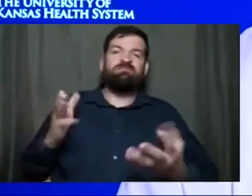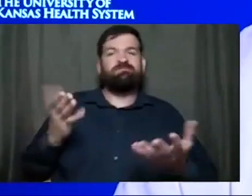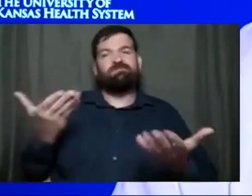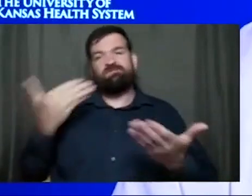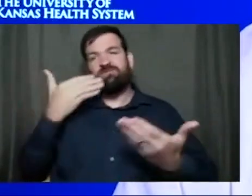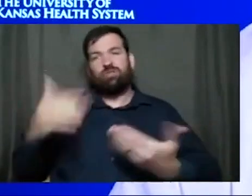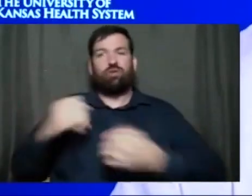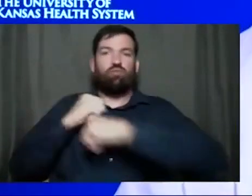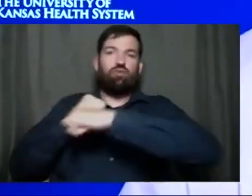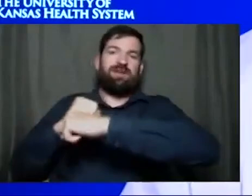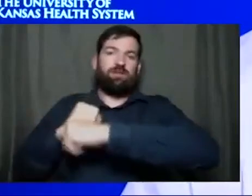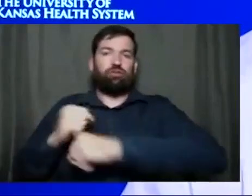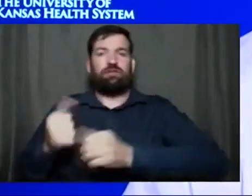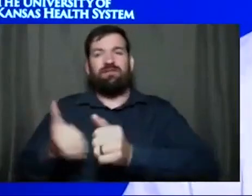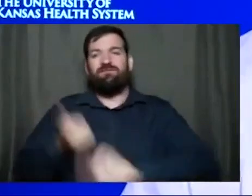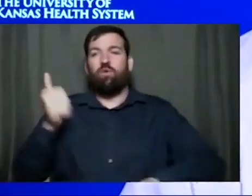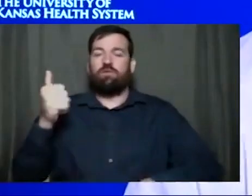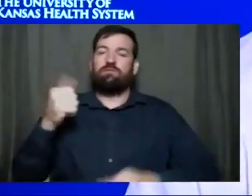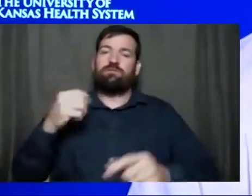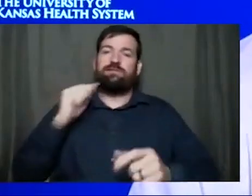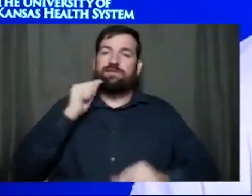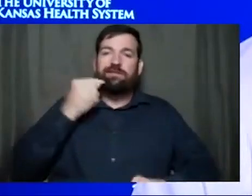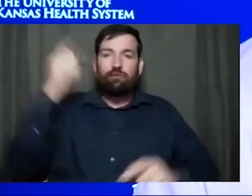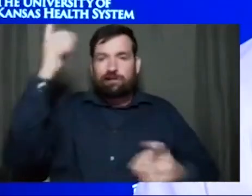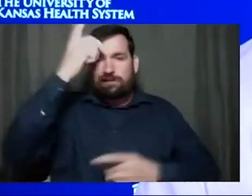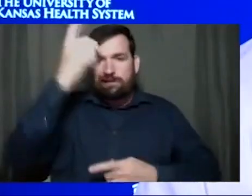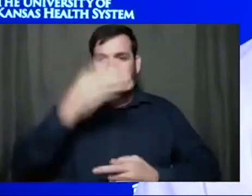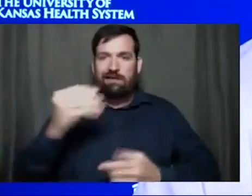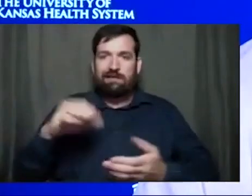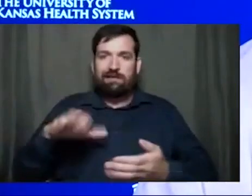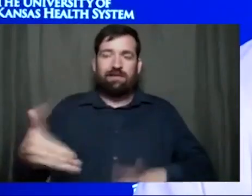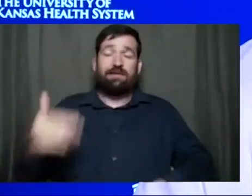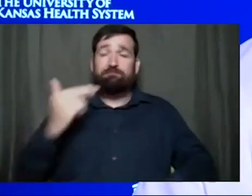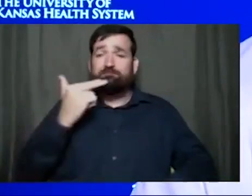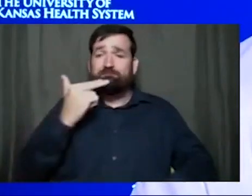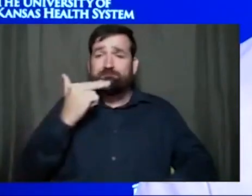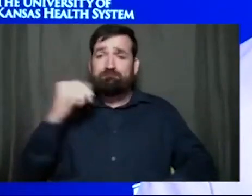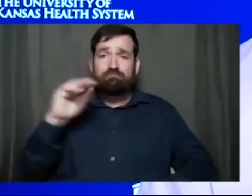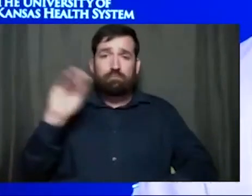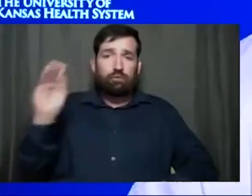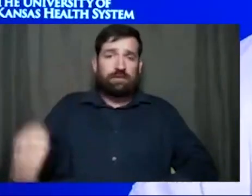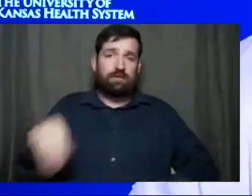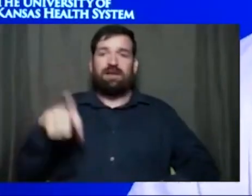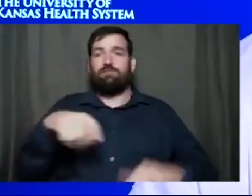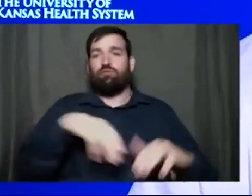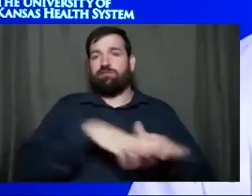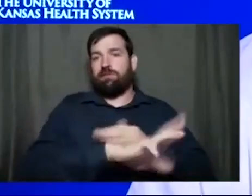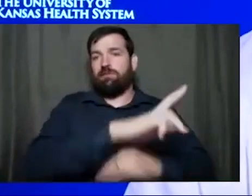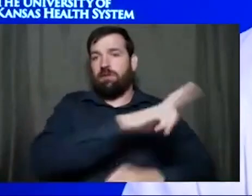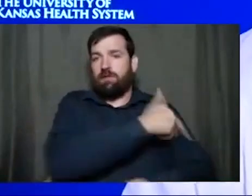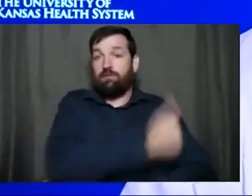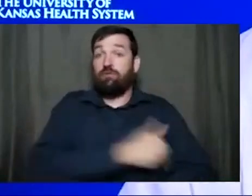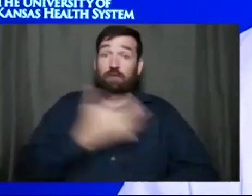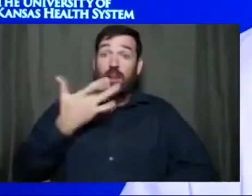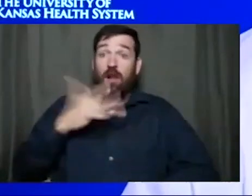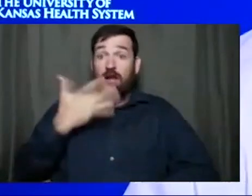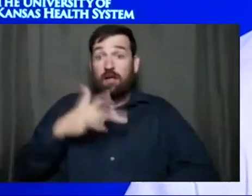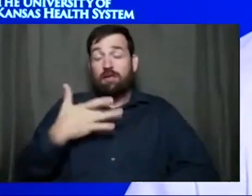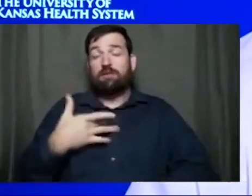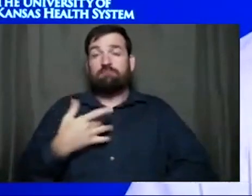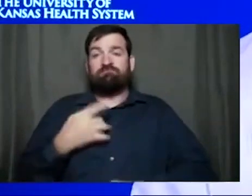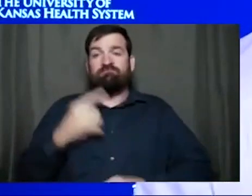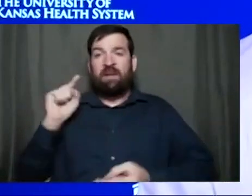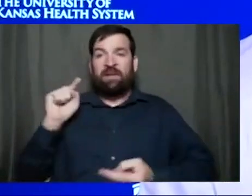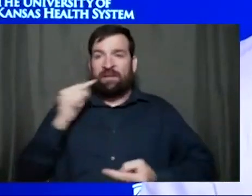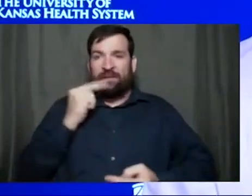It is very few, a smaller percentage of the children that have to go to the hospital, luckily, and die. So if